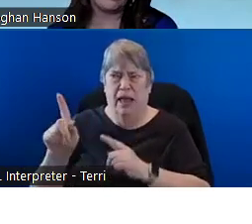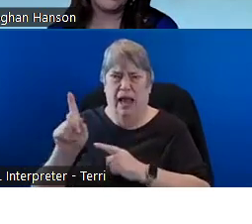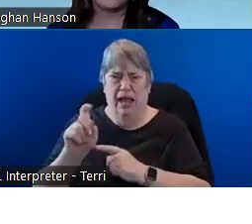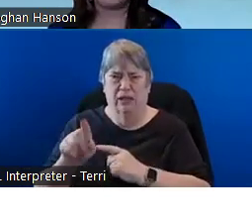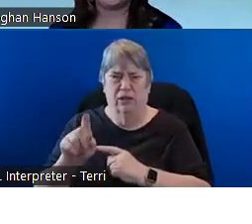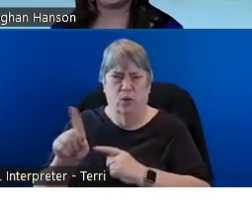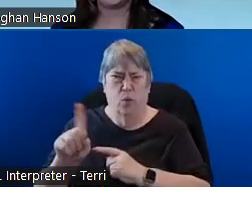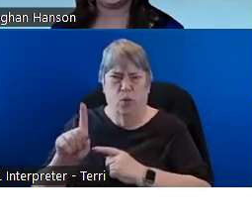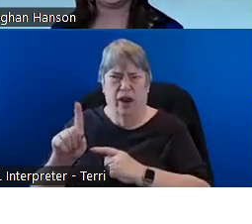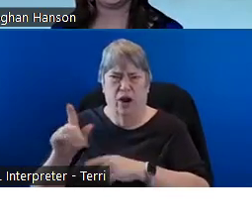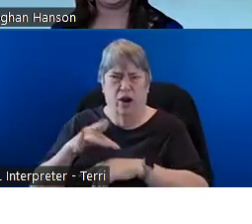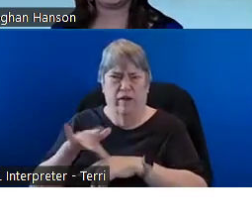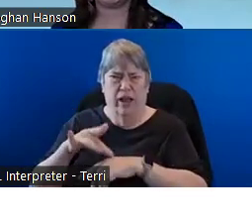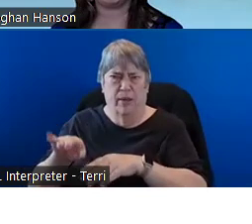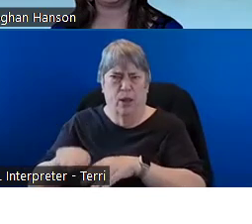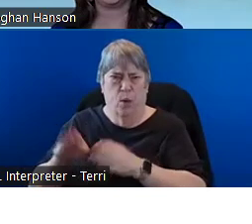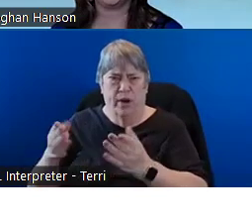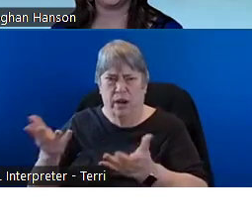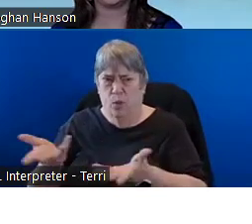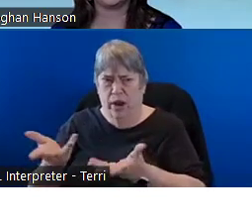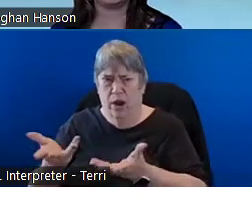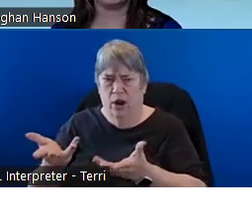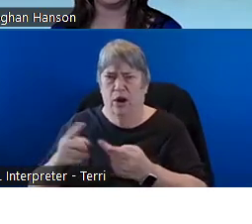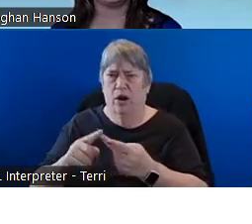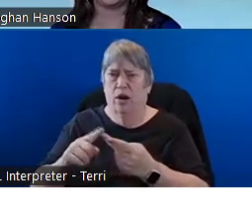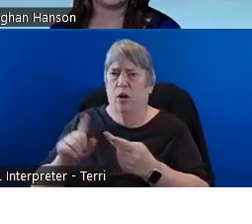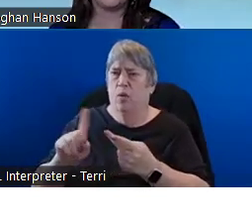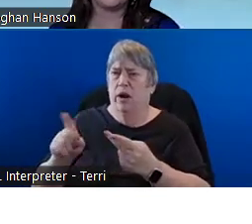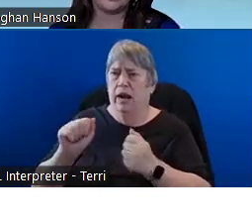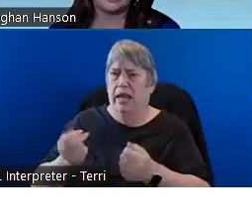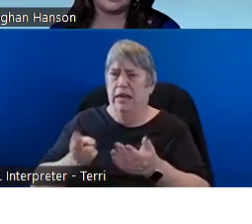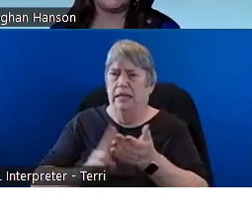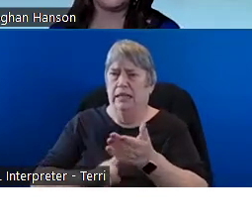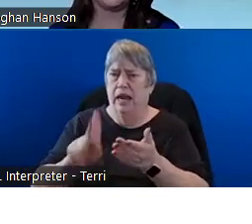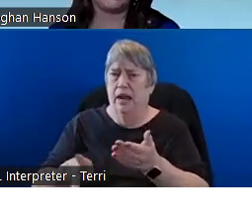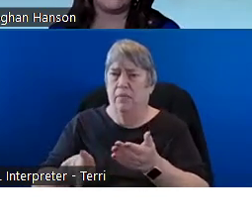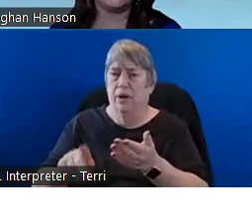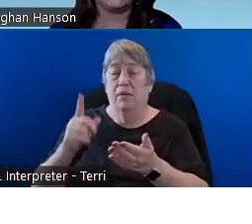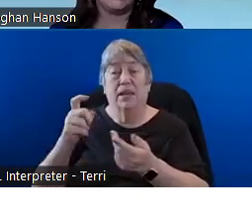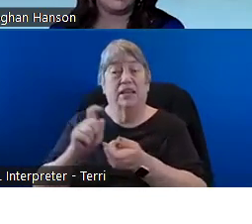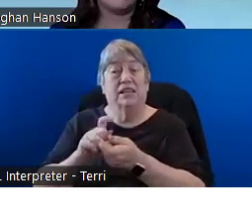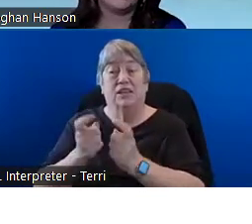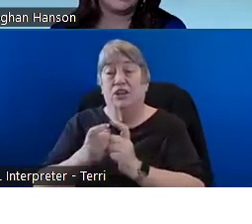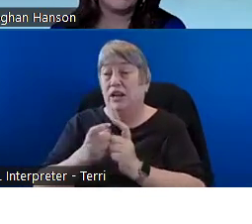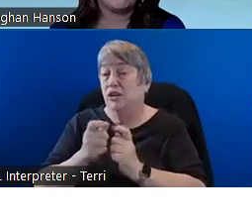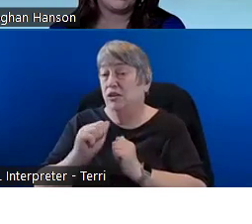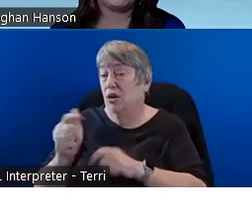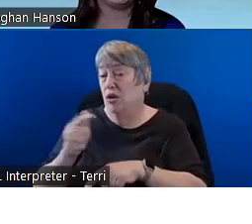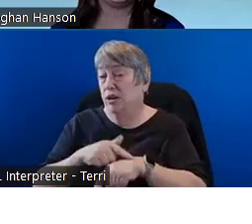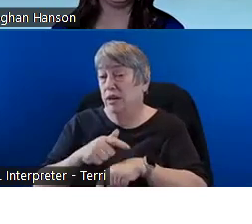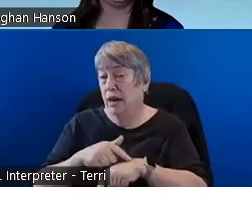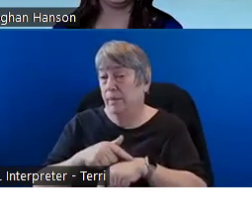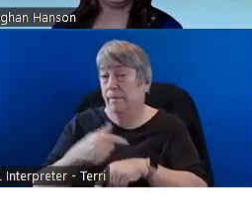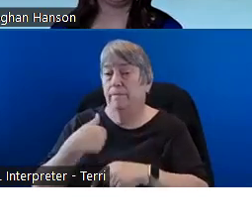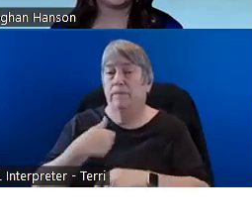openings are and when we can, like where they can enroll. And because it changes daily, we just often talk about